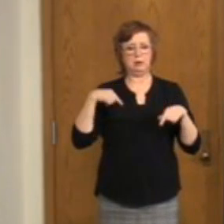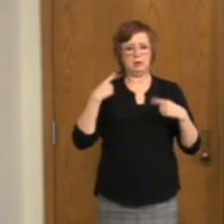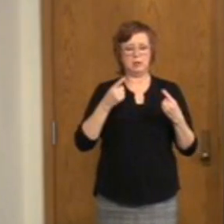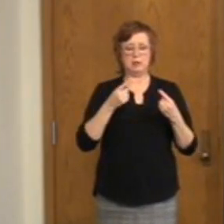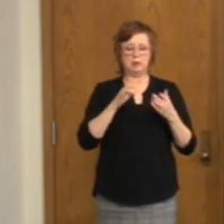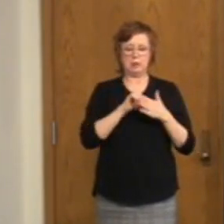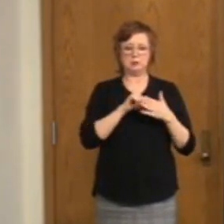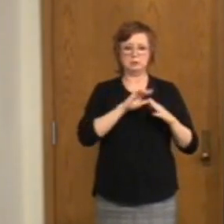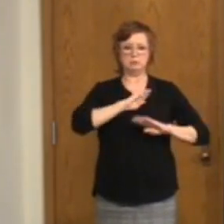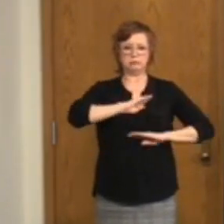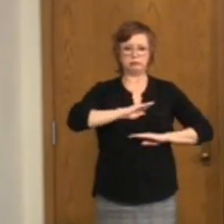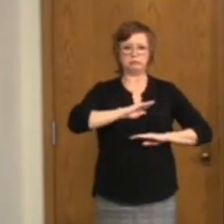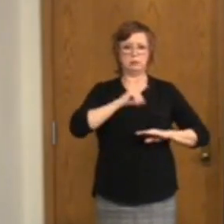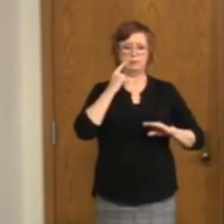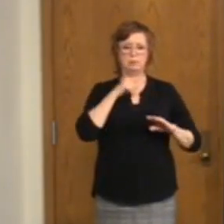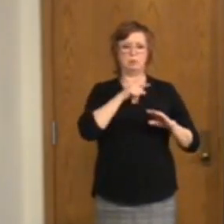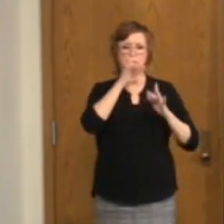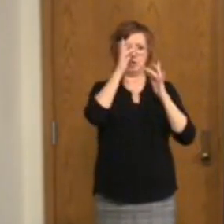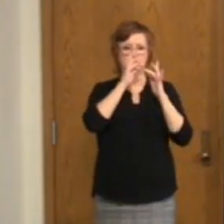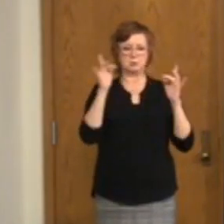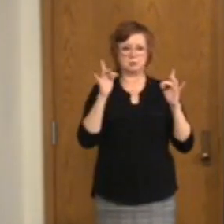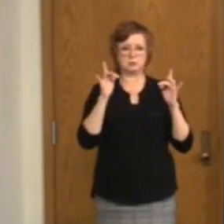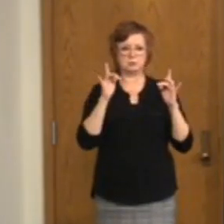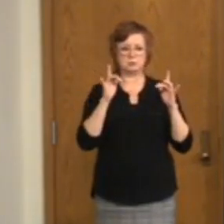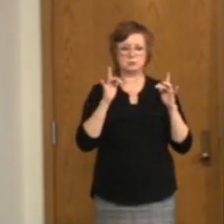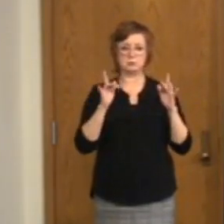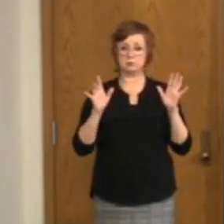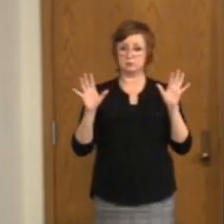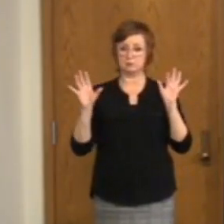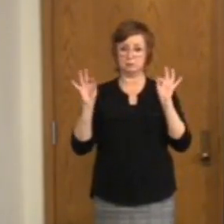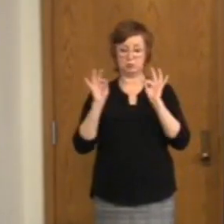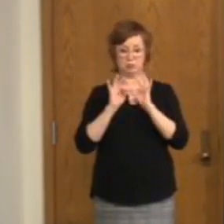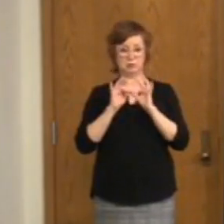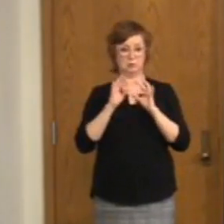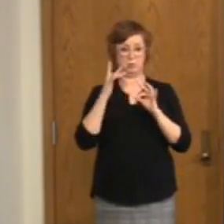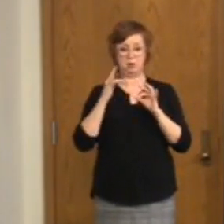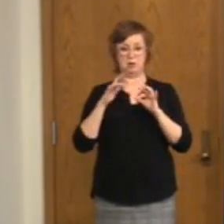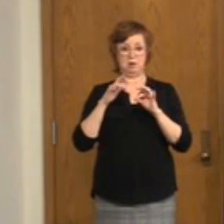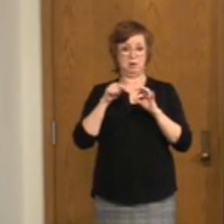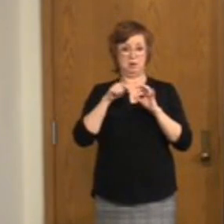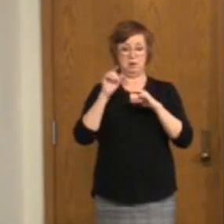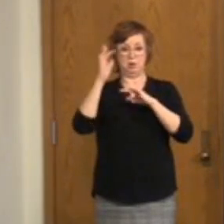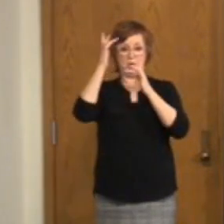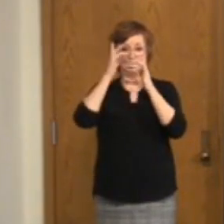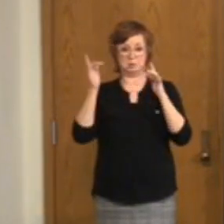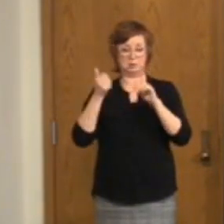the acute care system can focus on all the other urgent and elective